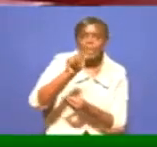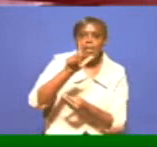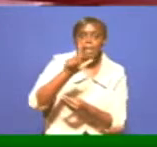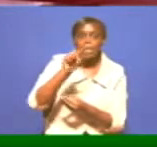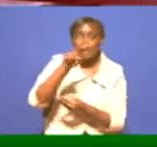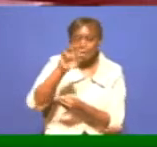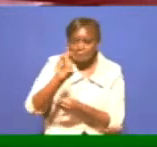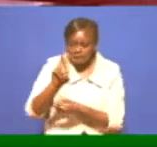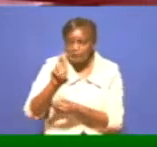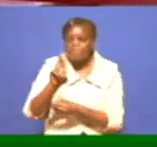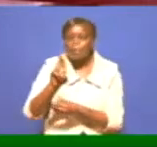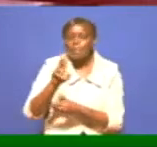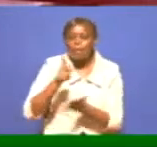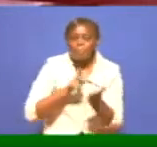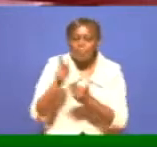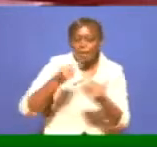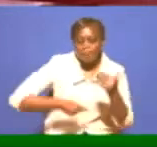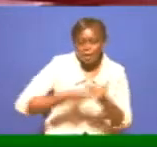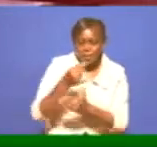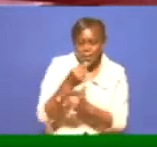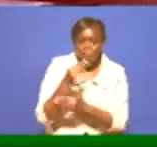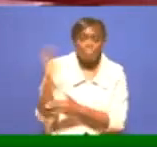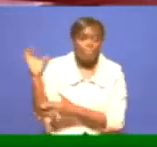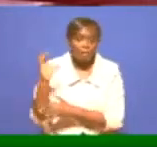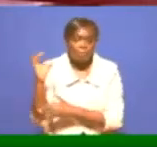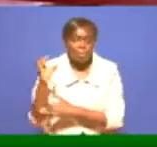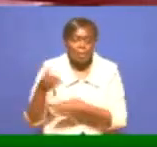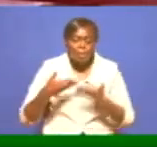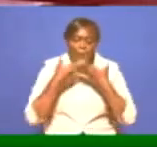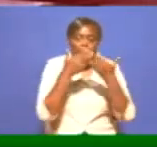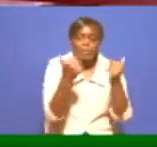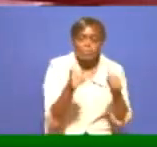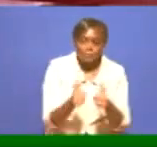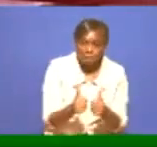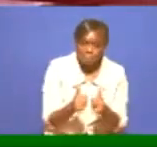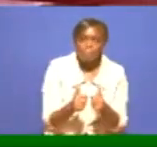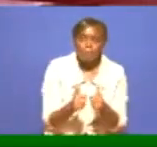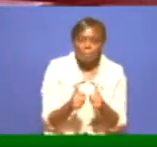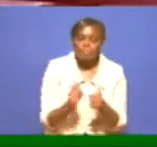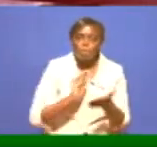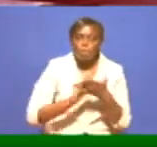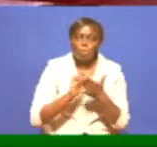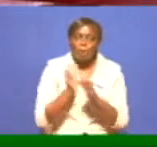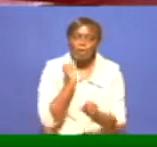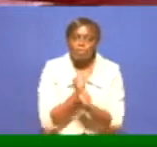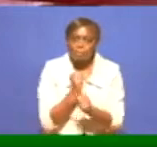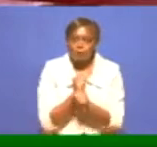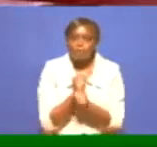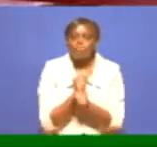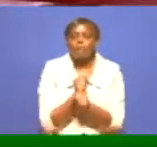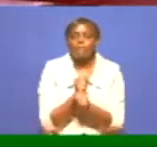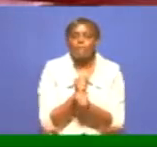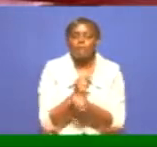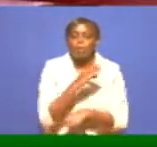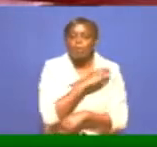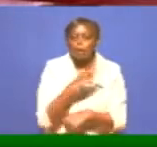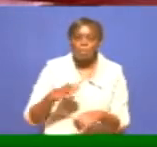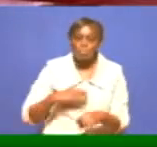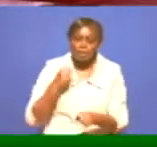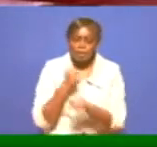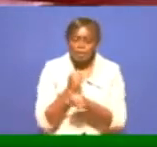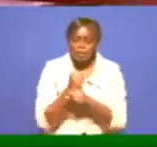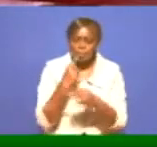very high. And the cabinet has not given a feedback, which we should expect that they should move very fast. But what the committee did, and I want to applaud